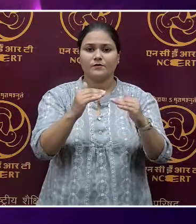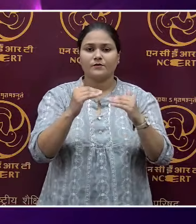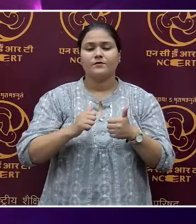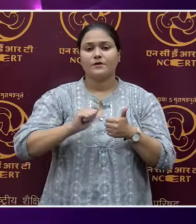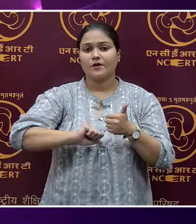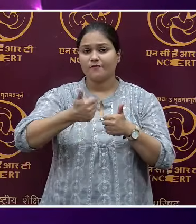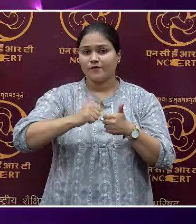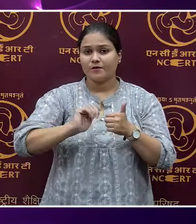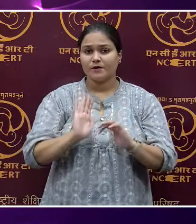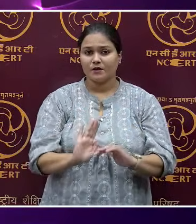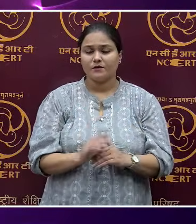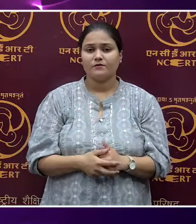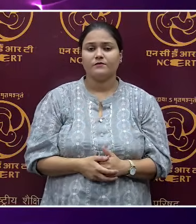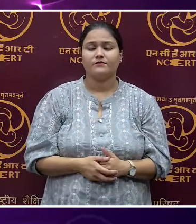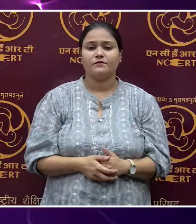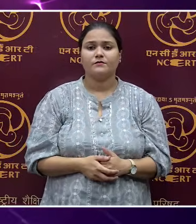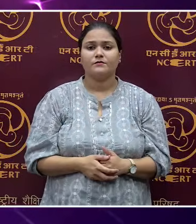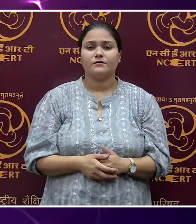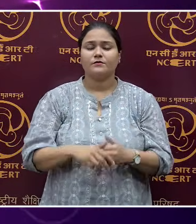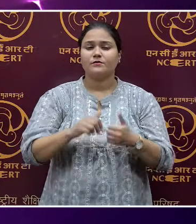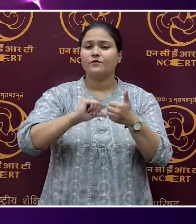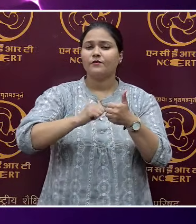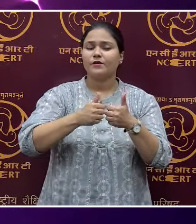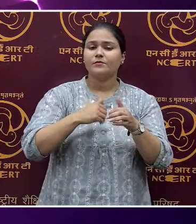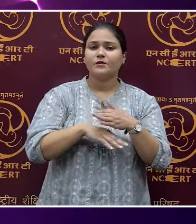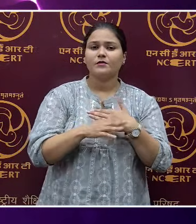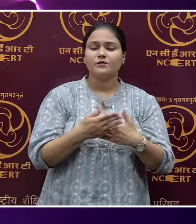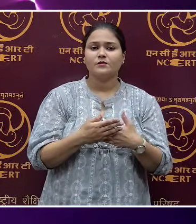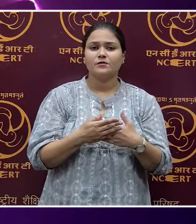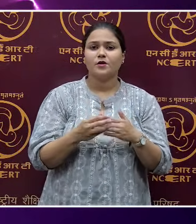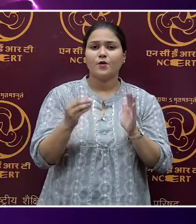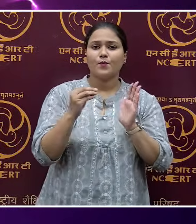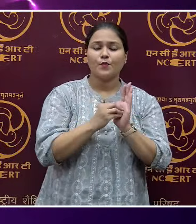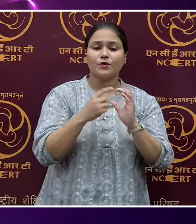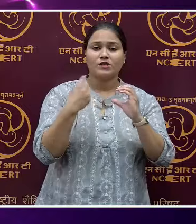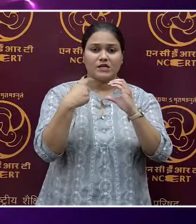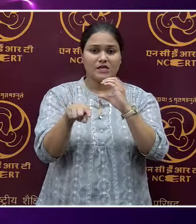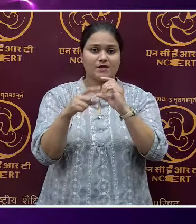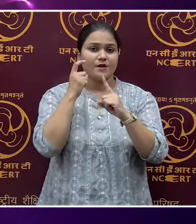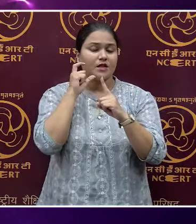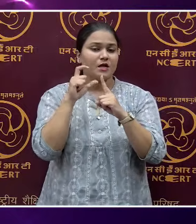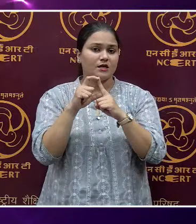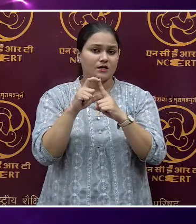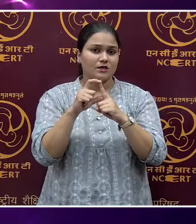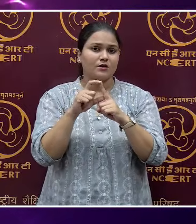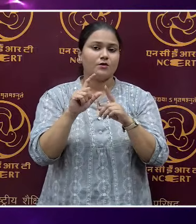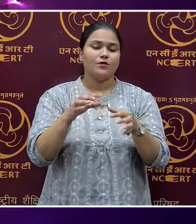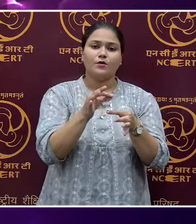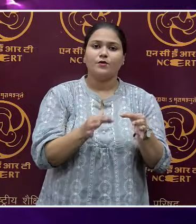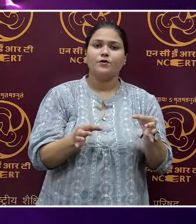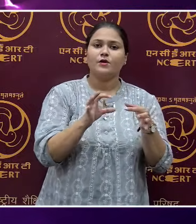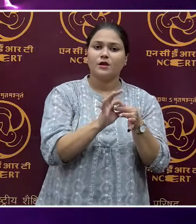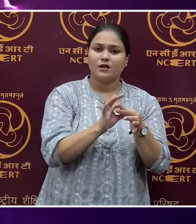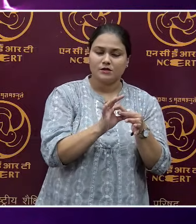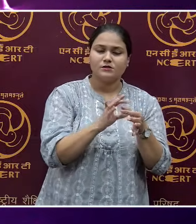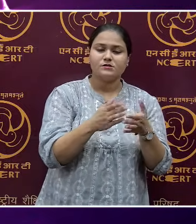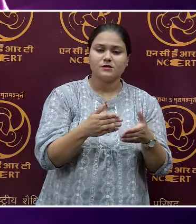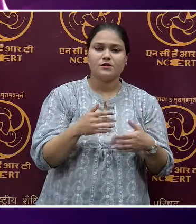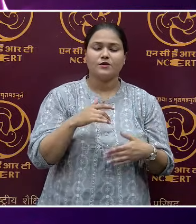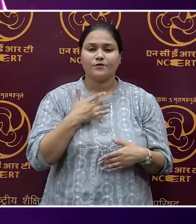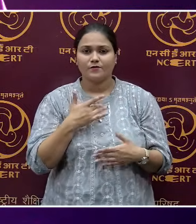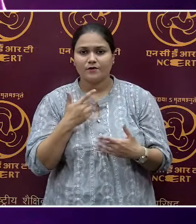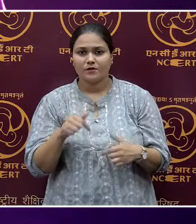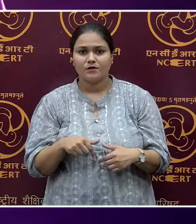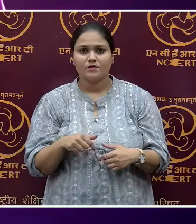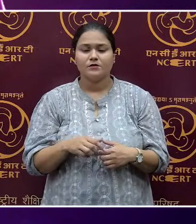there. So for feedback, we have to put the email and the department, for which department you are telling. So right now